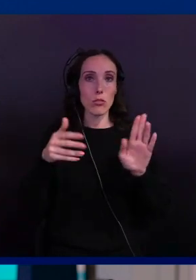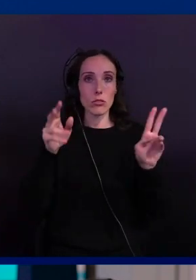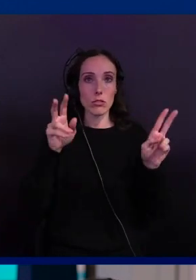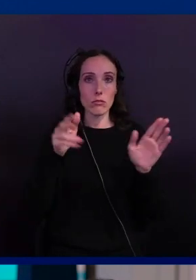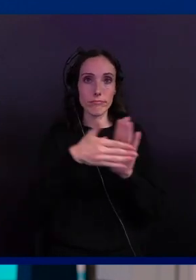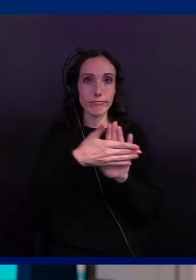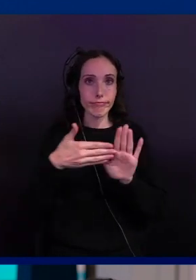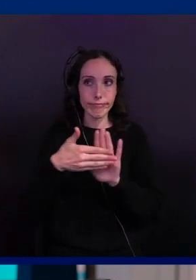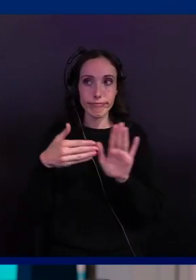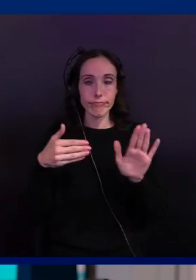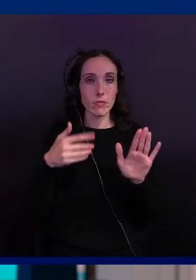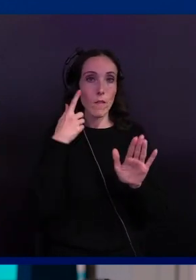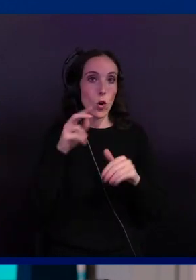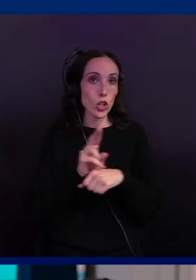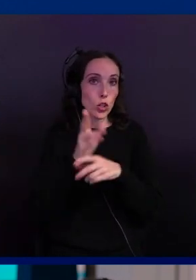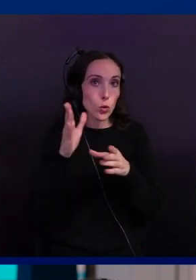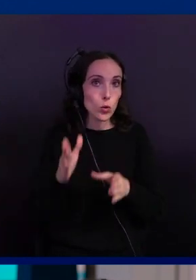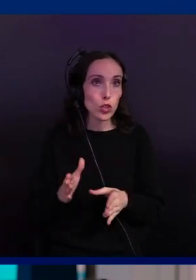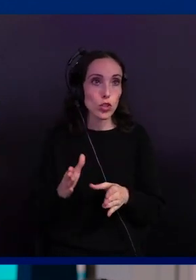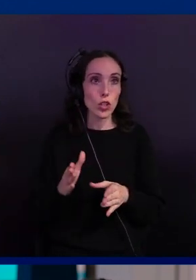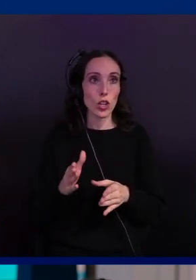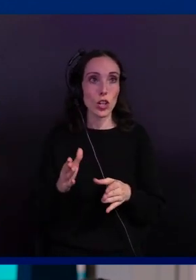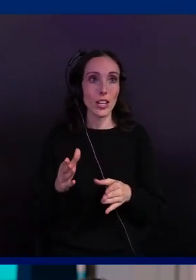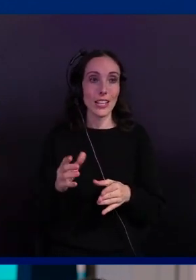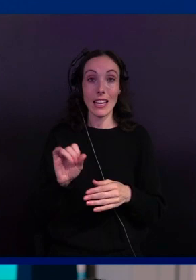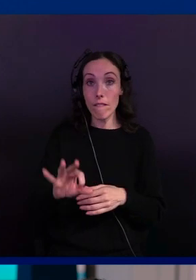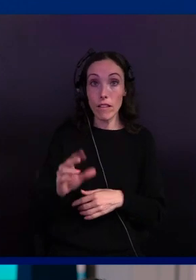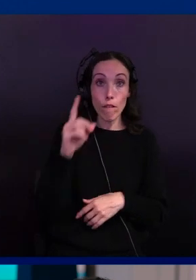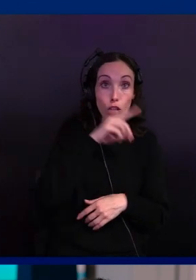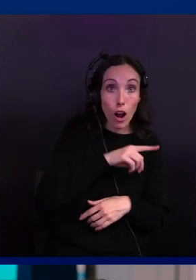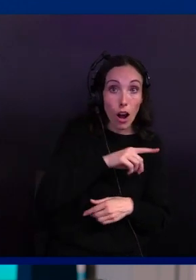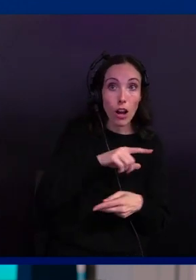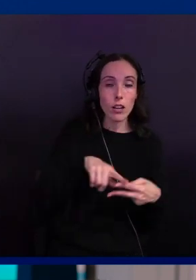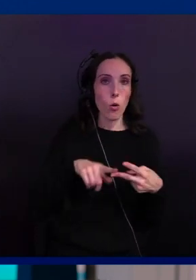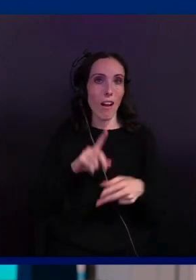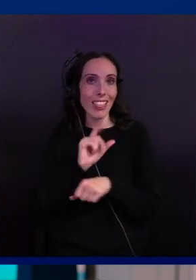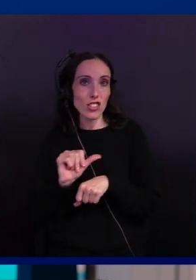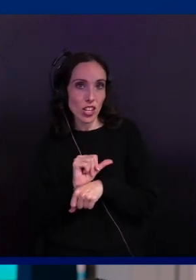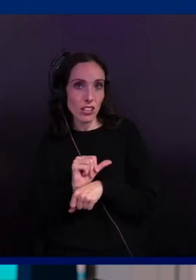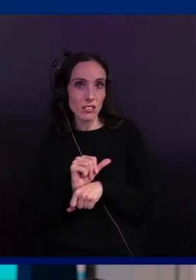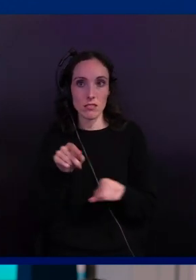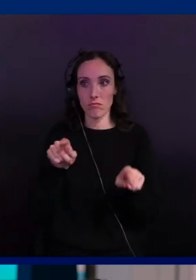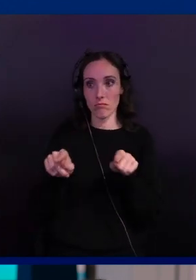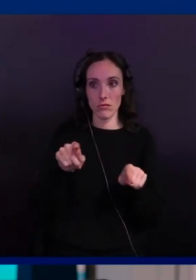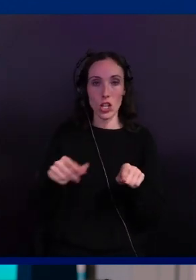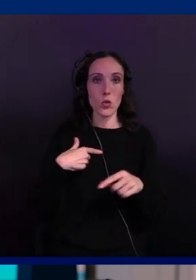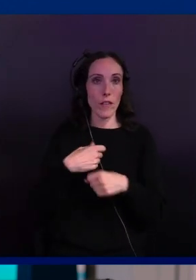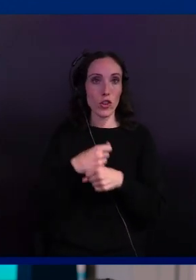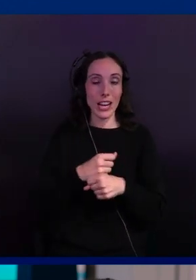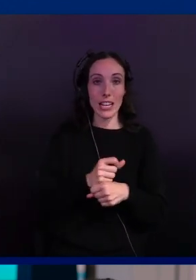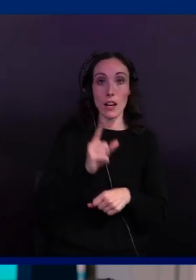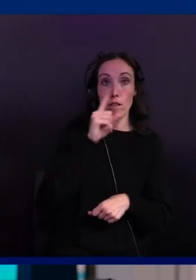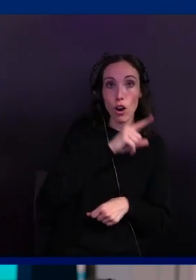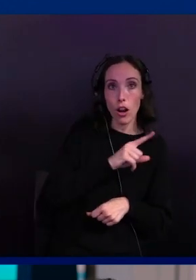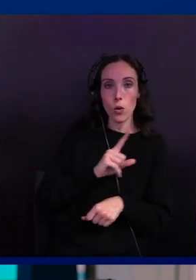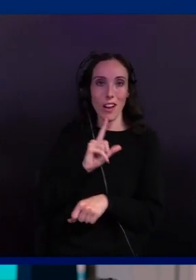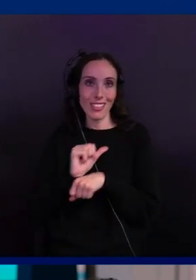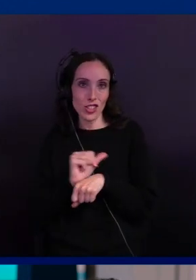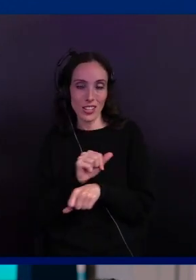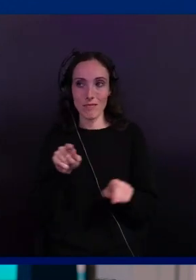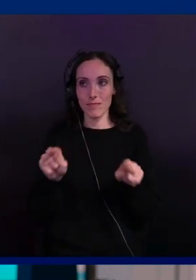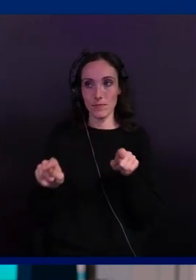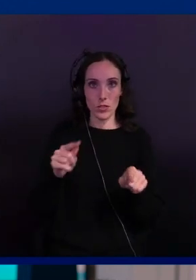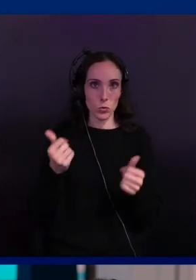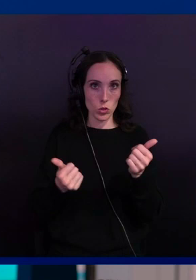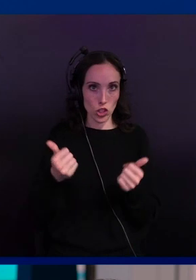user upcoming registration is a fraudulent or legit. So I created a fraud and legit here. And then next one is event